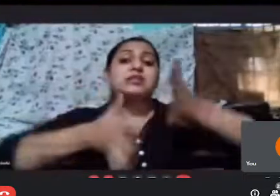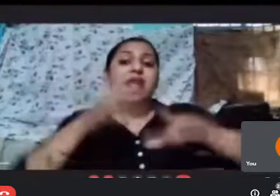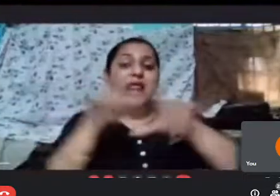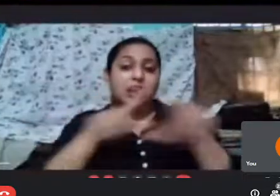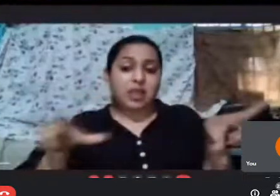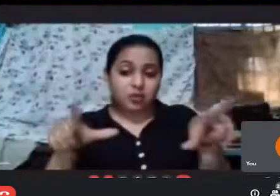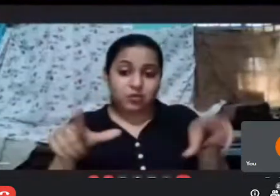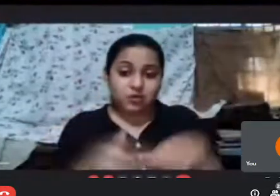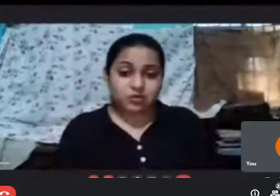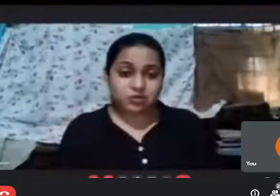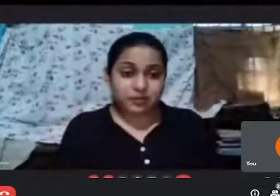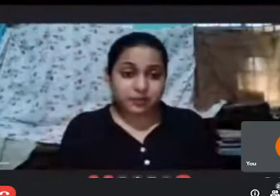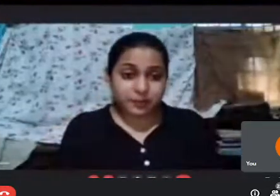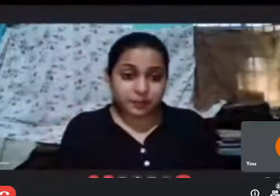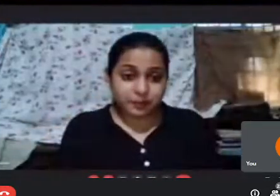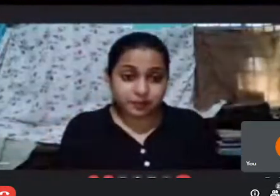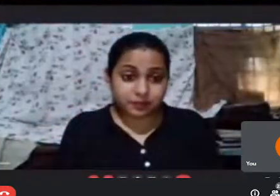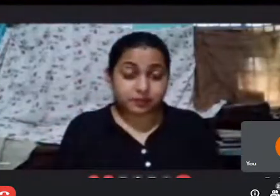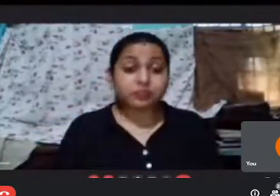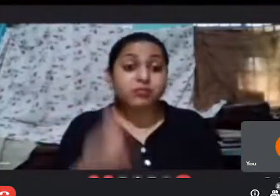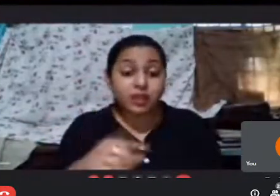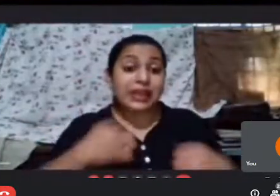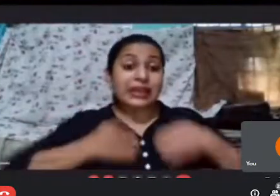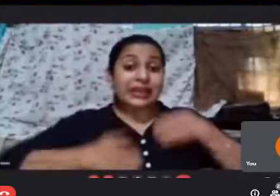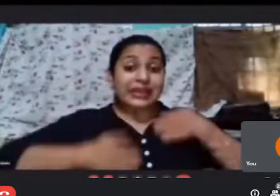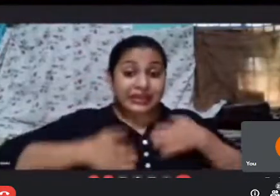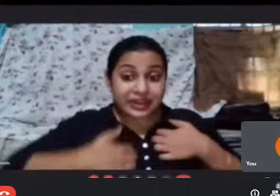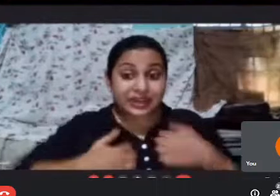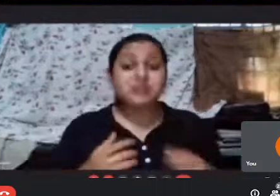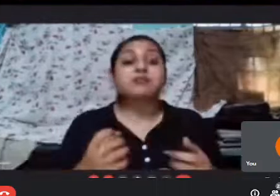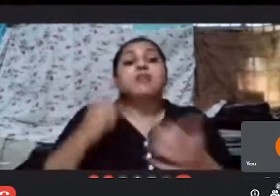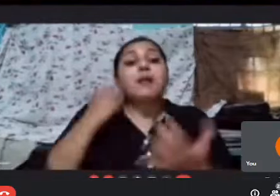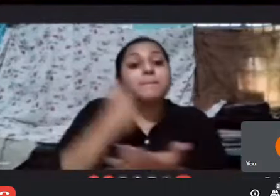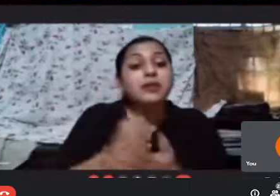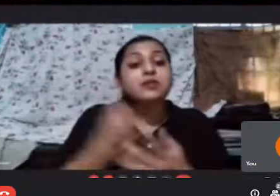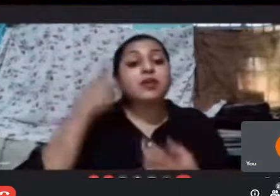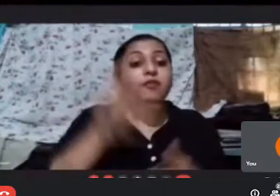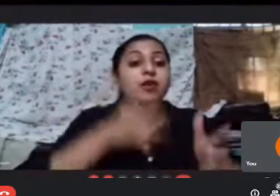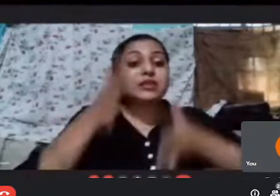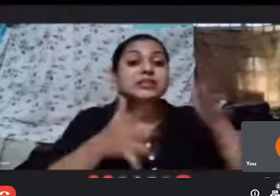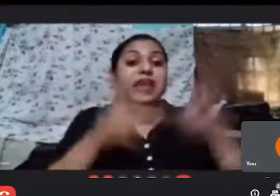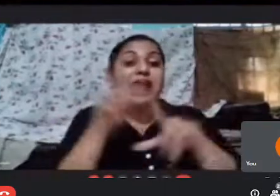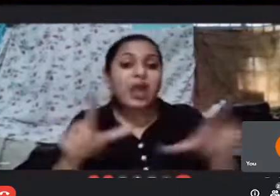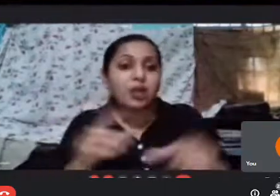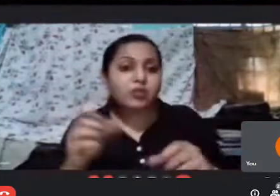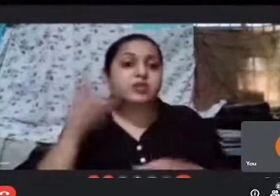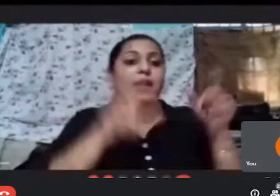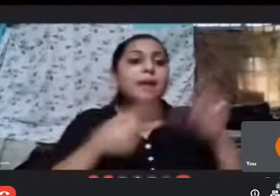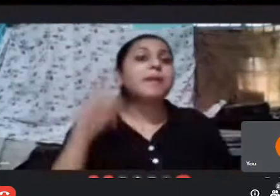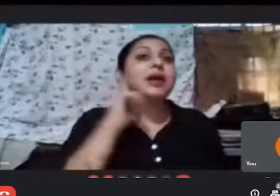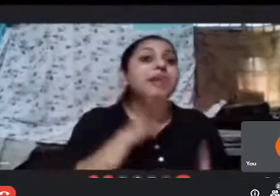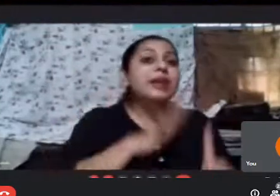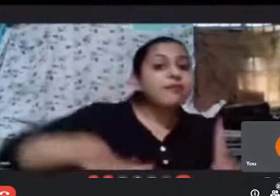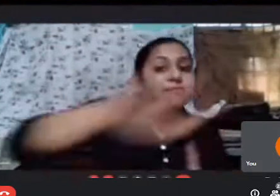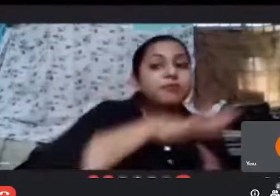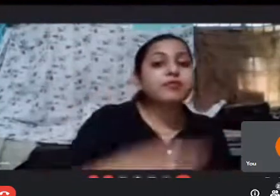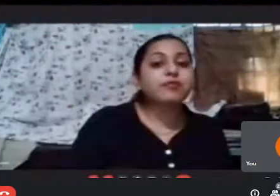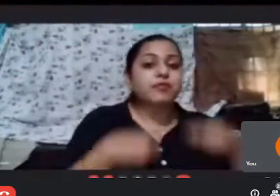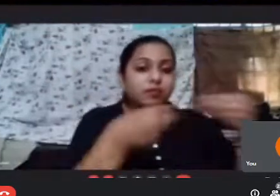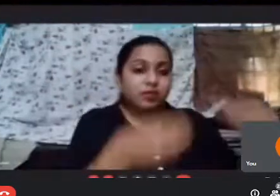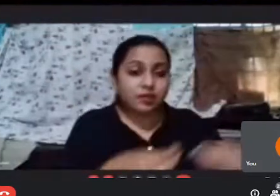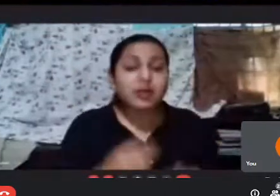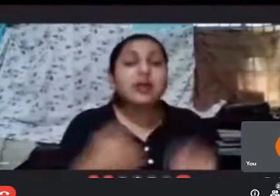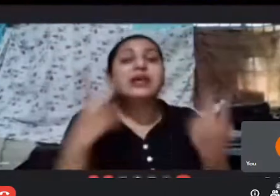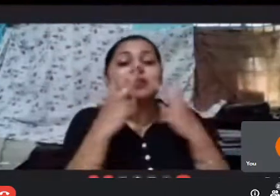and intends to build a sizable corpus of sign language for the purpose of standardization of Indian sign